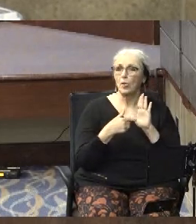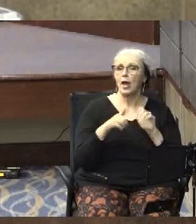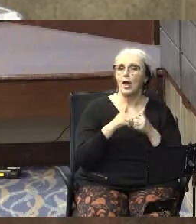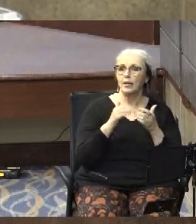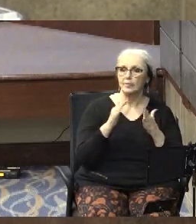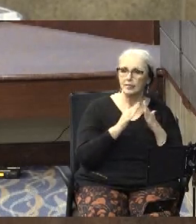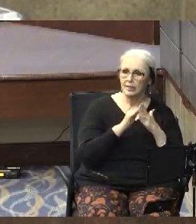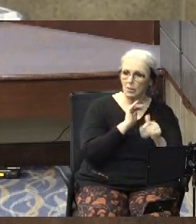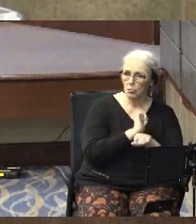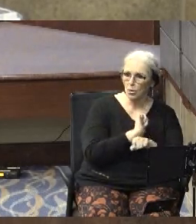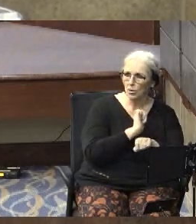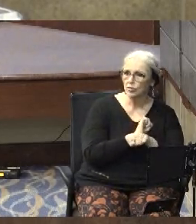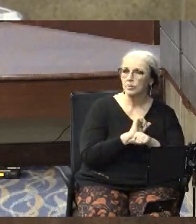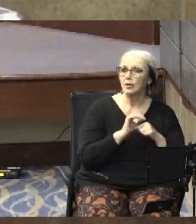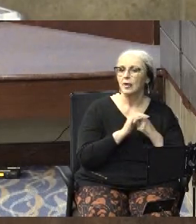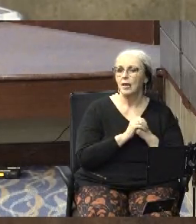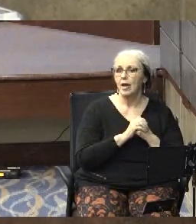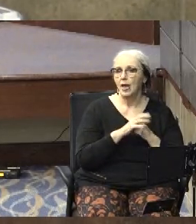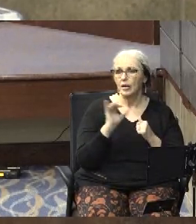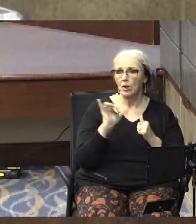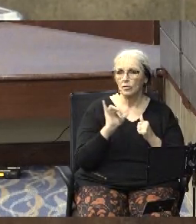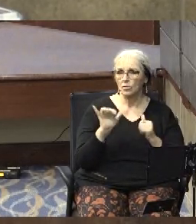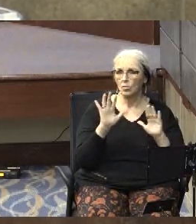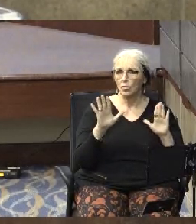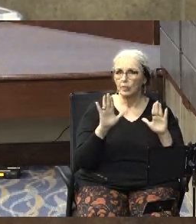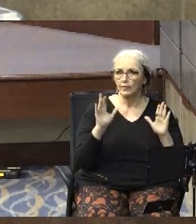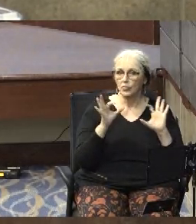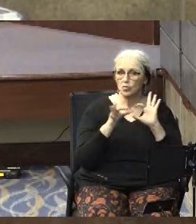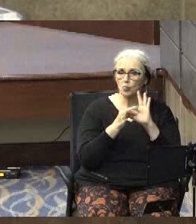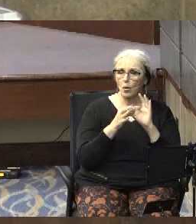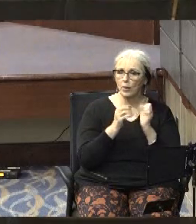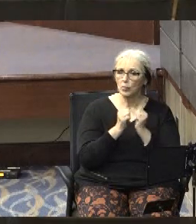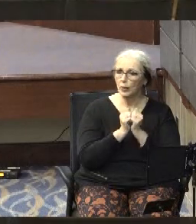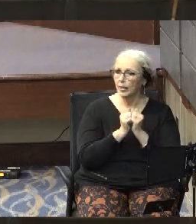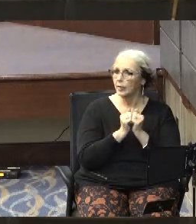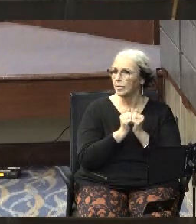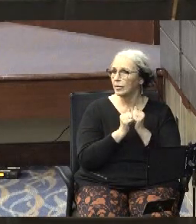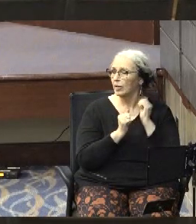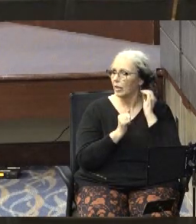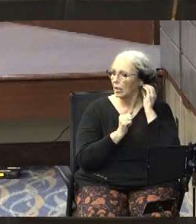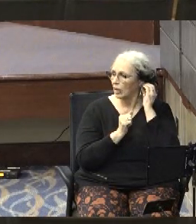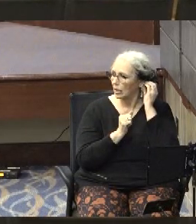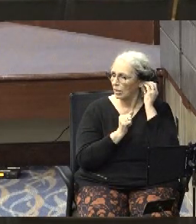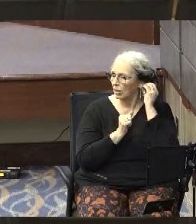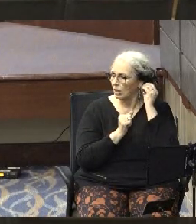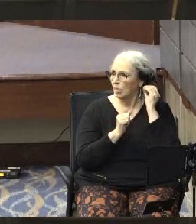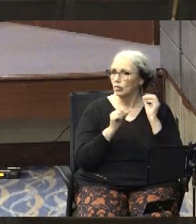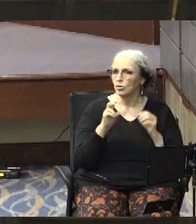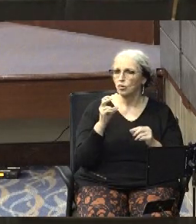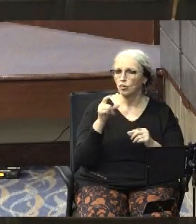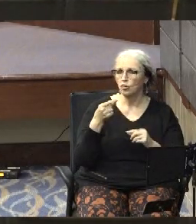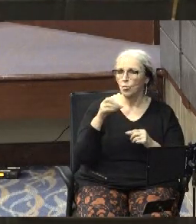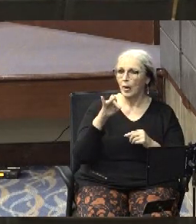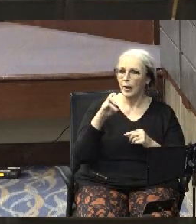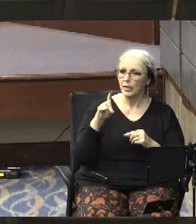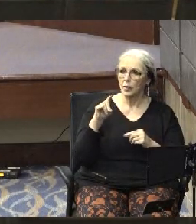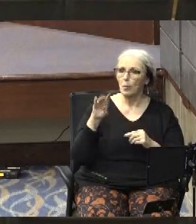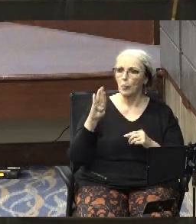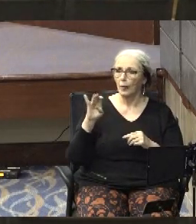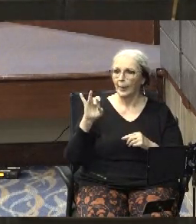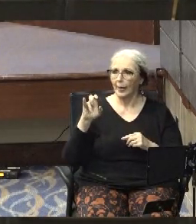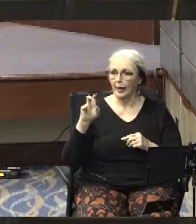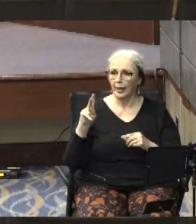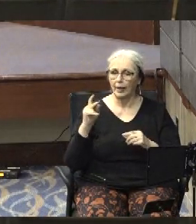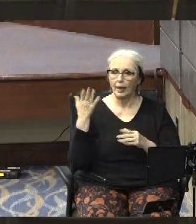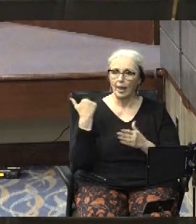of transparency. It was also great to join with Councilmember Horner for the Tennyson groundbreaking last week. It's not every day you